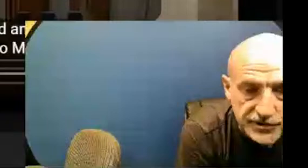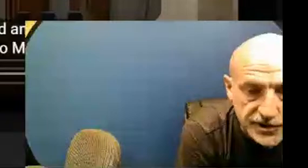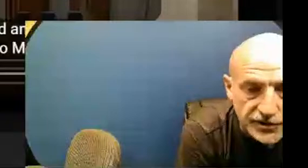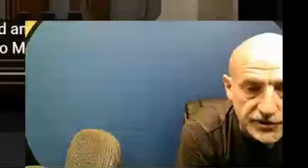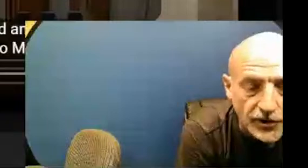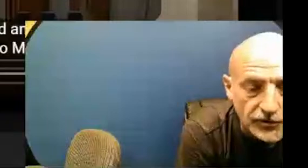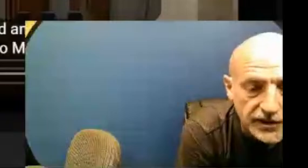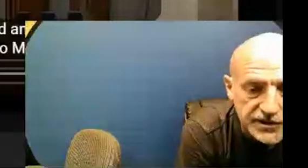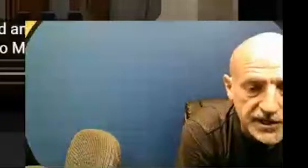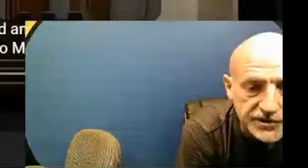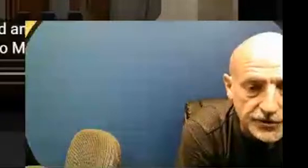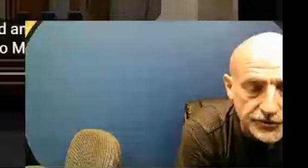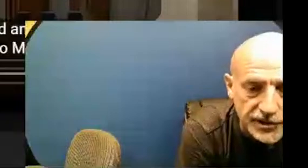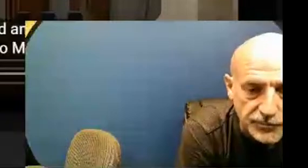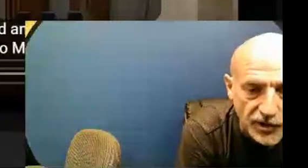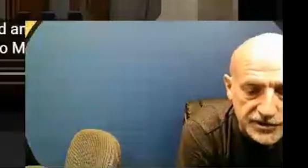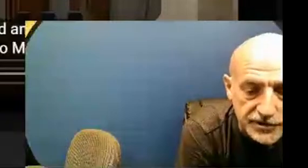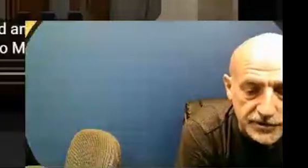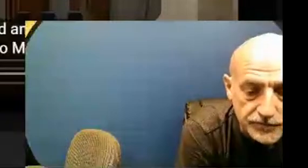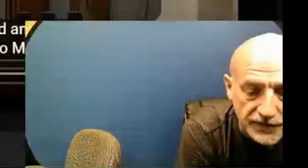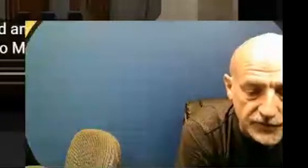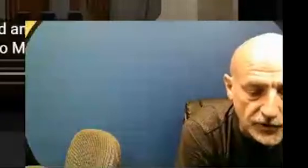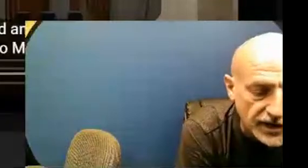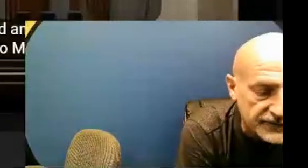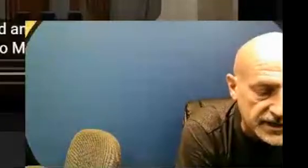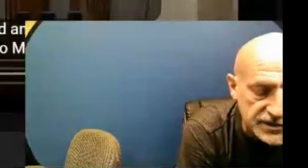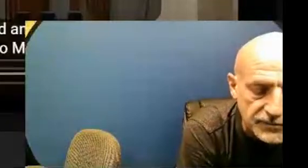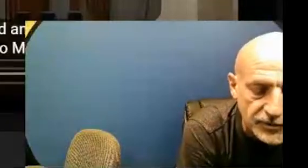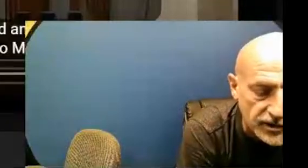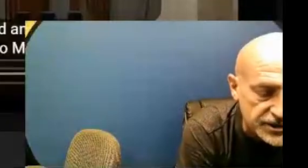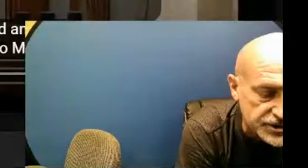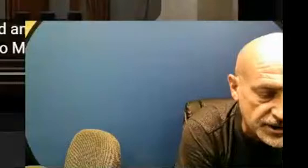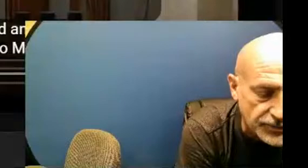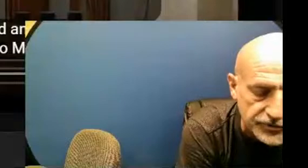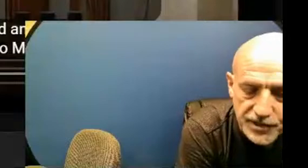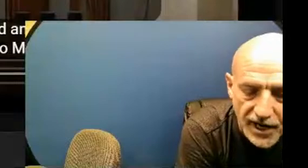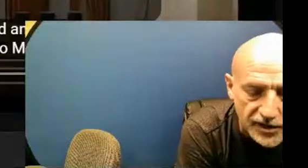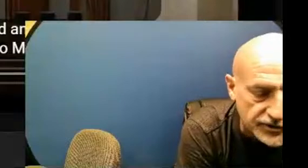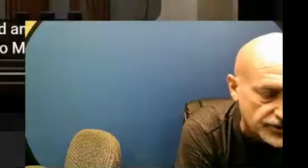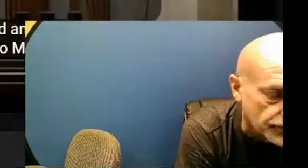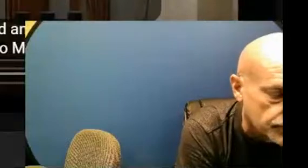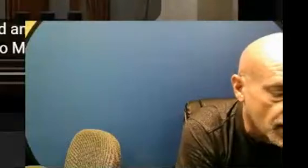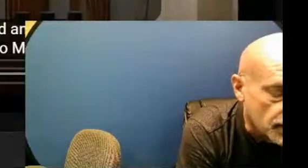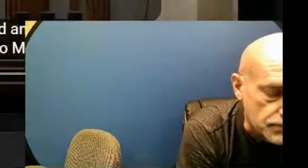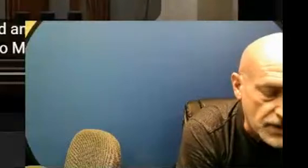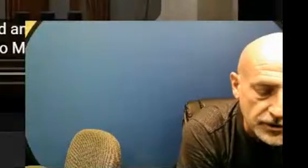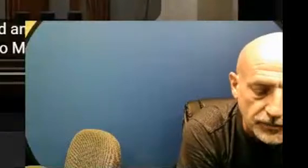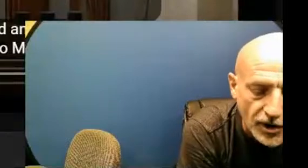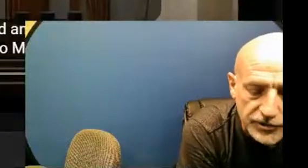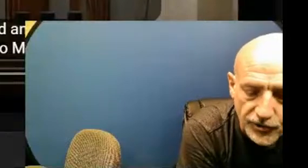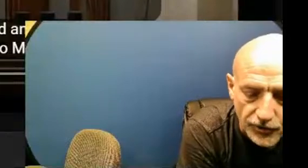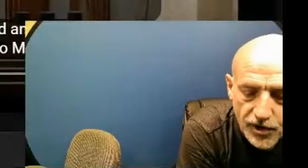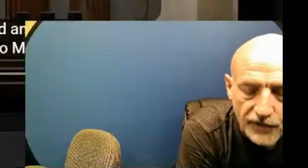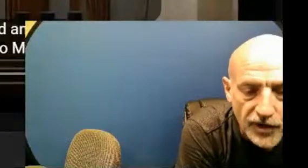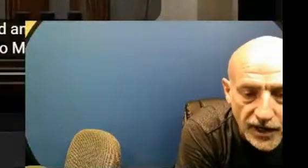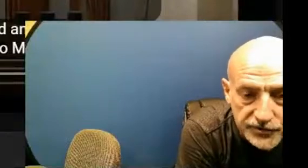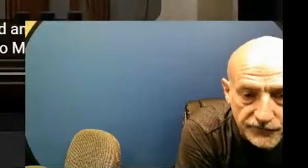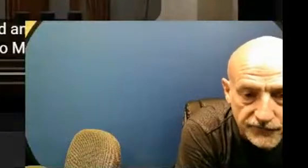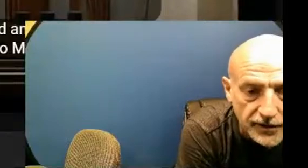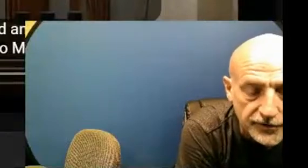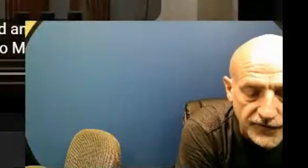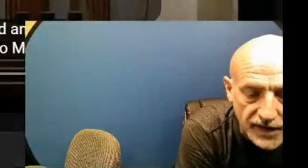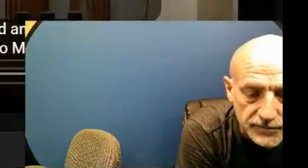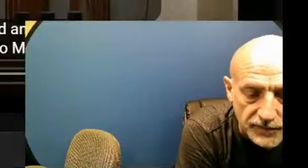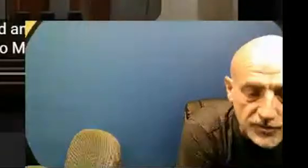characteristics still can only exist through expression. If you're going to have an intimate relationship with your child or your marital partner or whoever